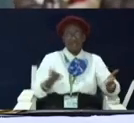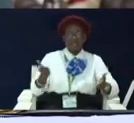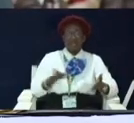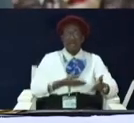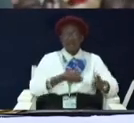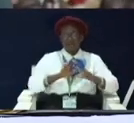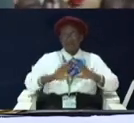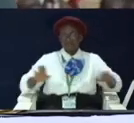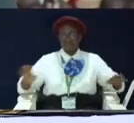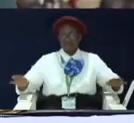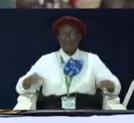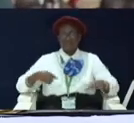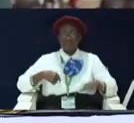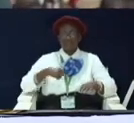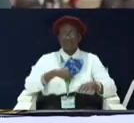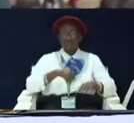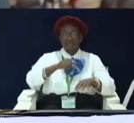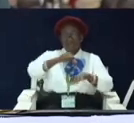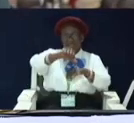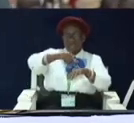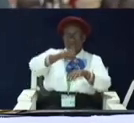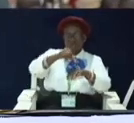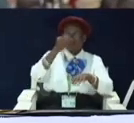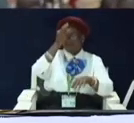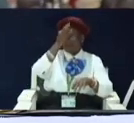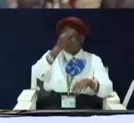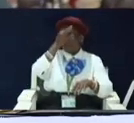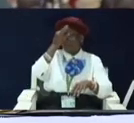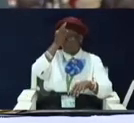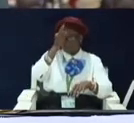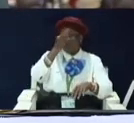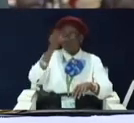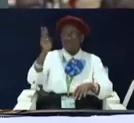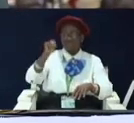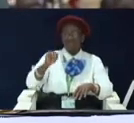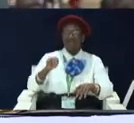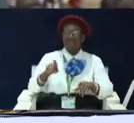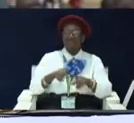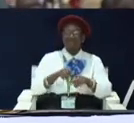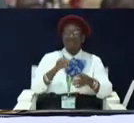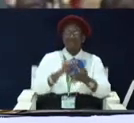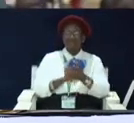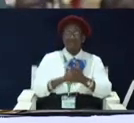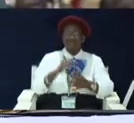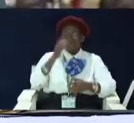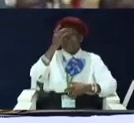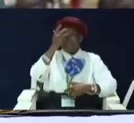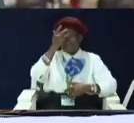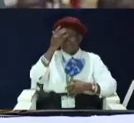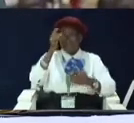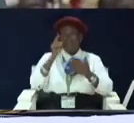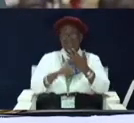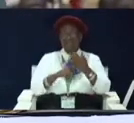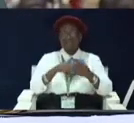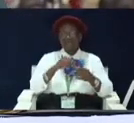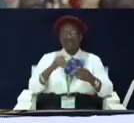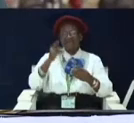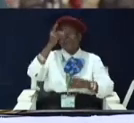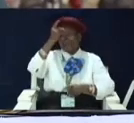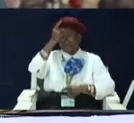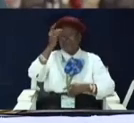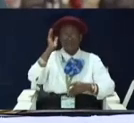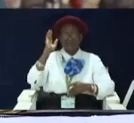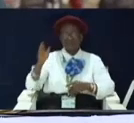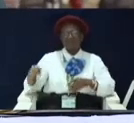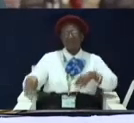anoint them so that sickness and disease will stay away from them. And